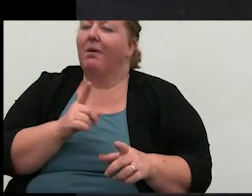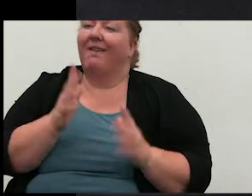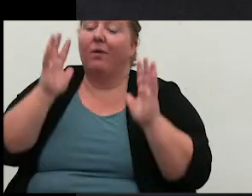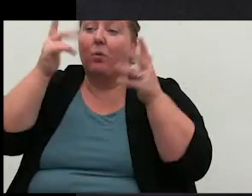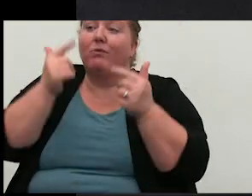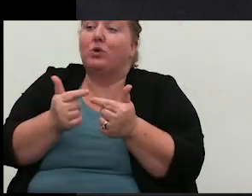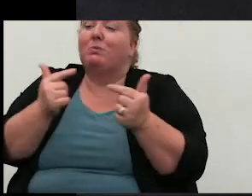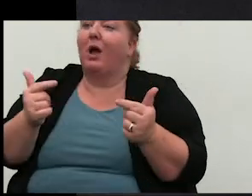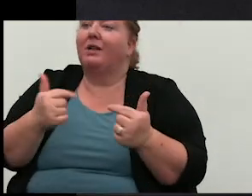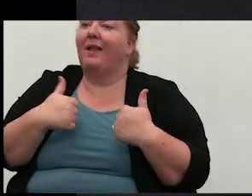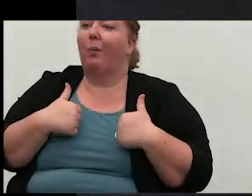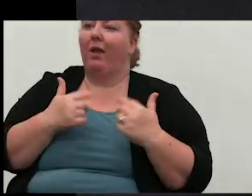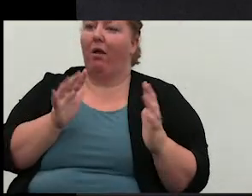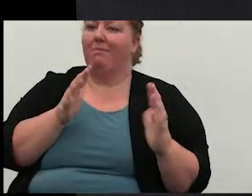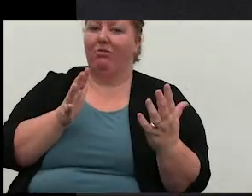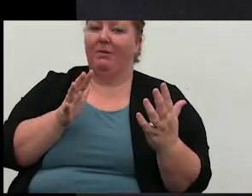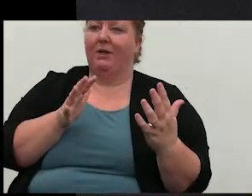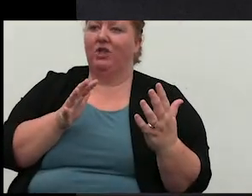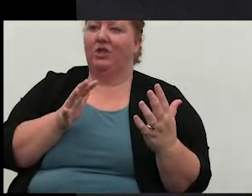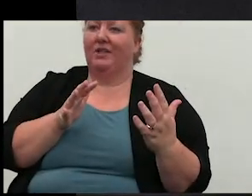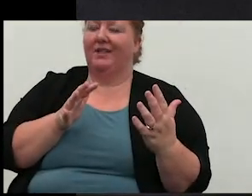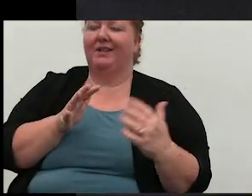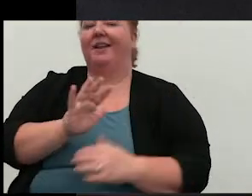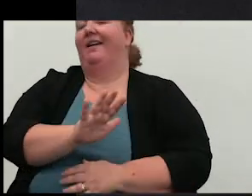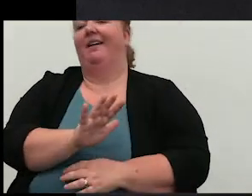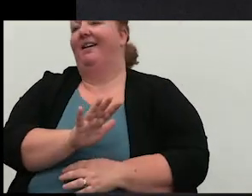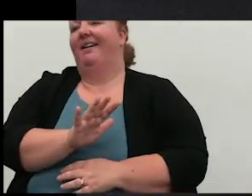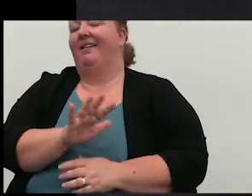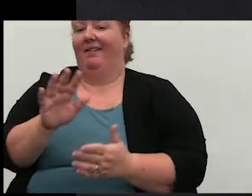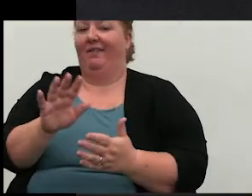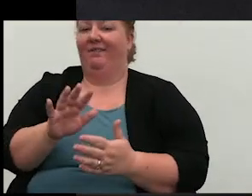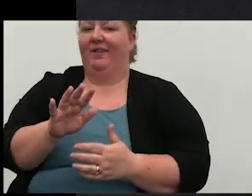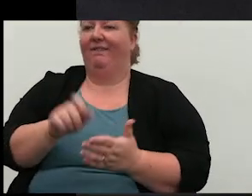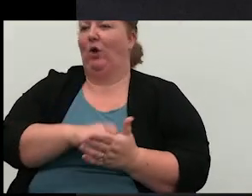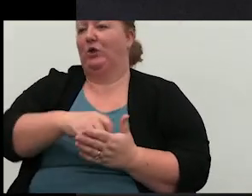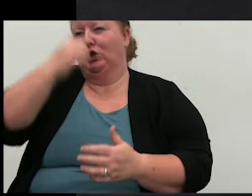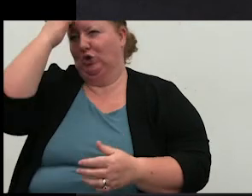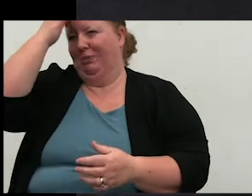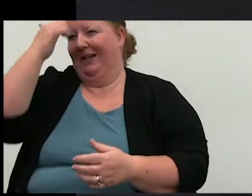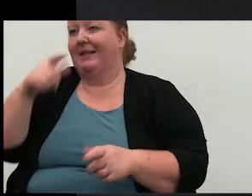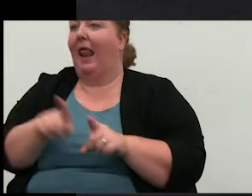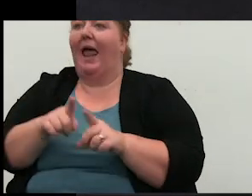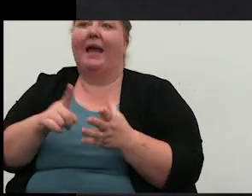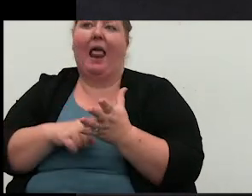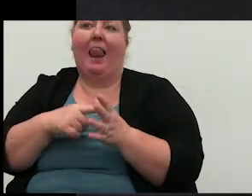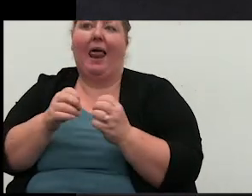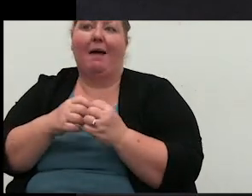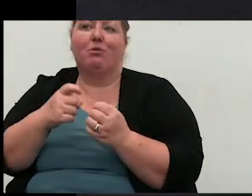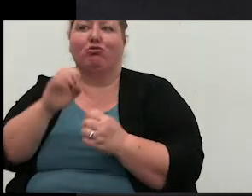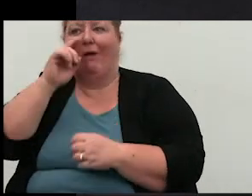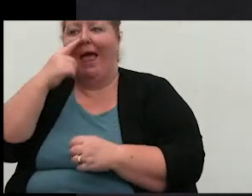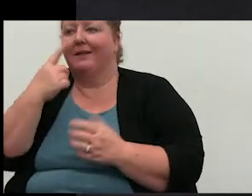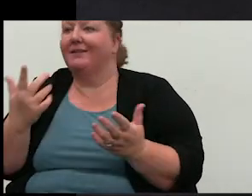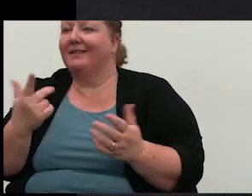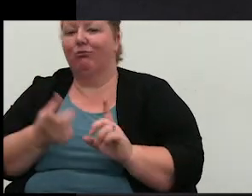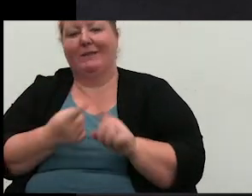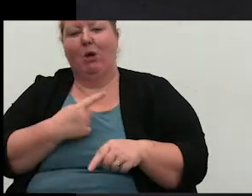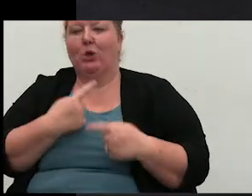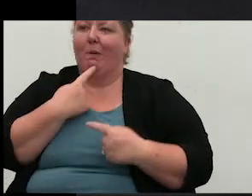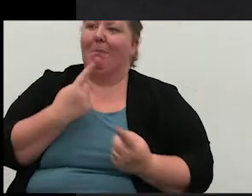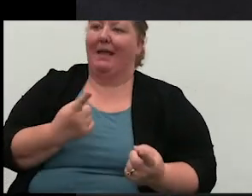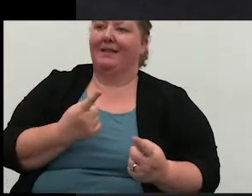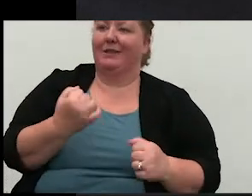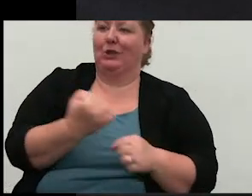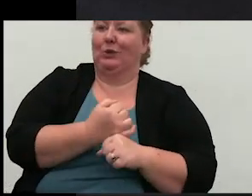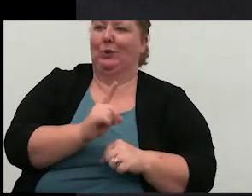become a mirror image of those people. We go, I know, voters are just stupid, they're just like lab rats, they're just going to respond to a message and